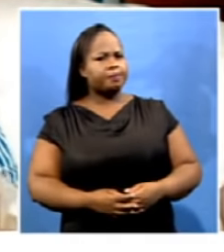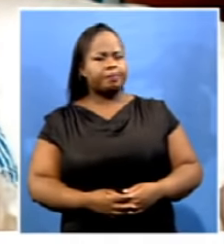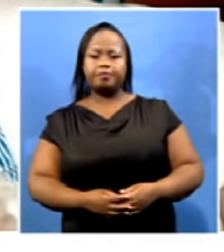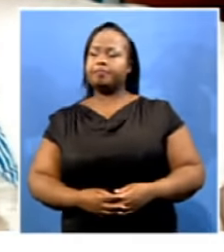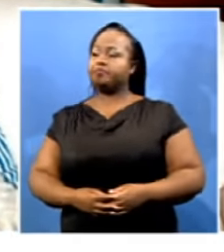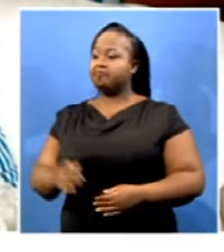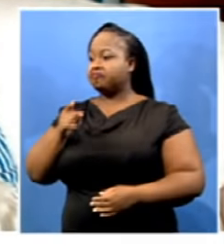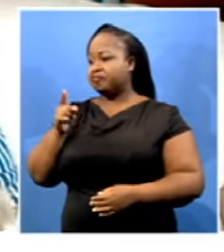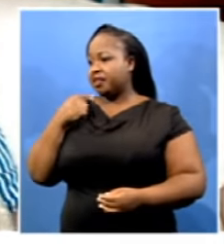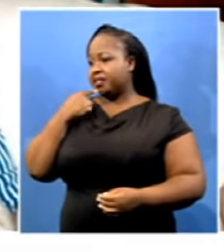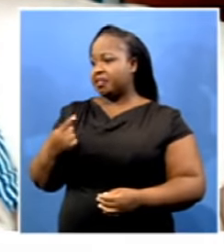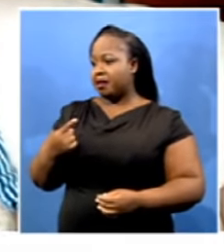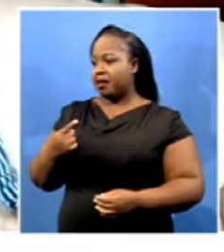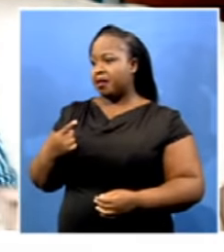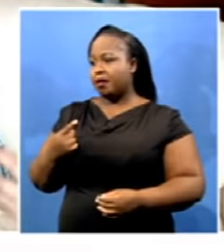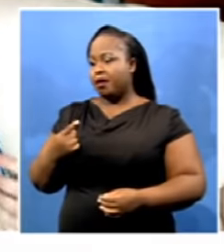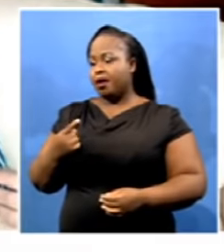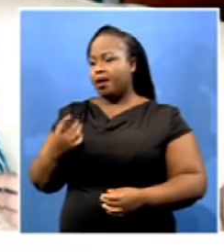they say that,